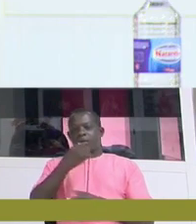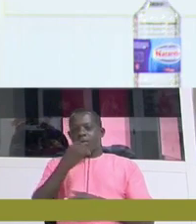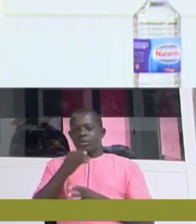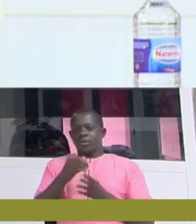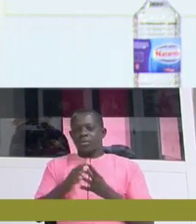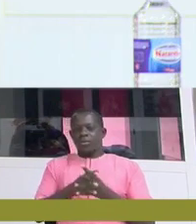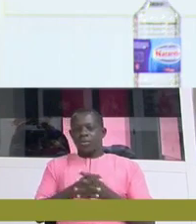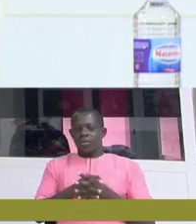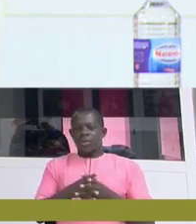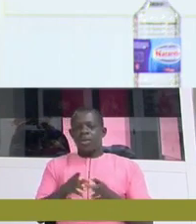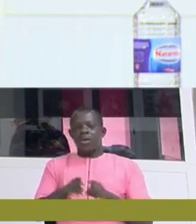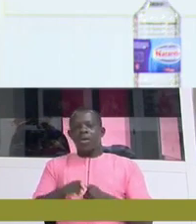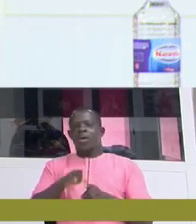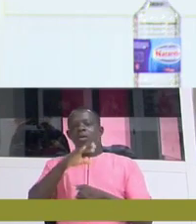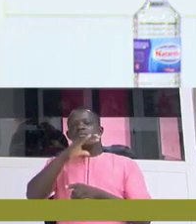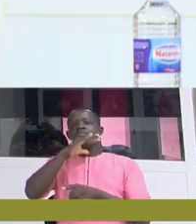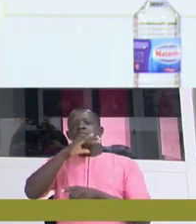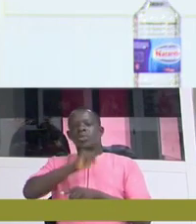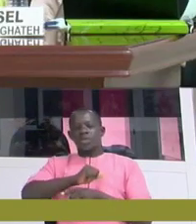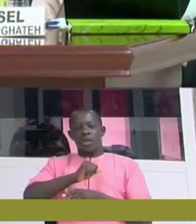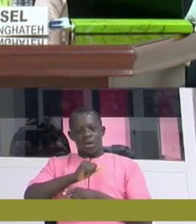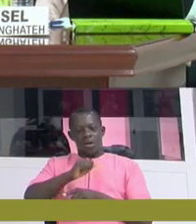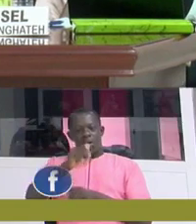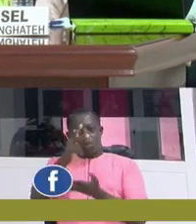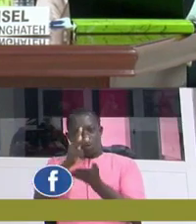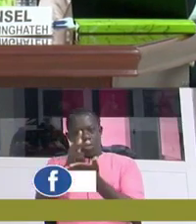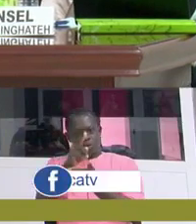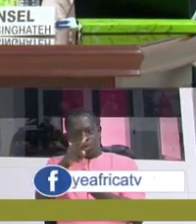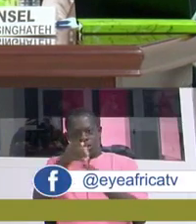Mr. Witness, did you explain the whole story to the old man?